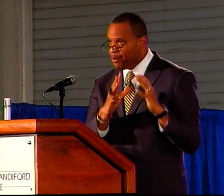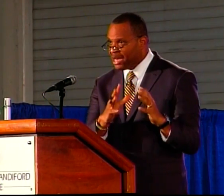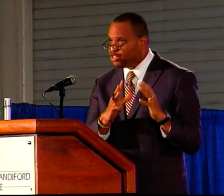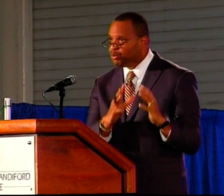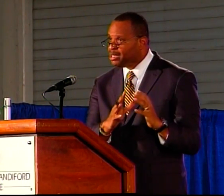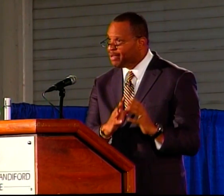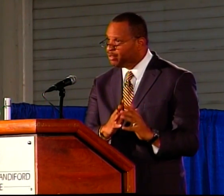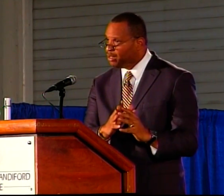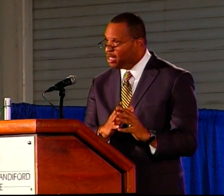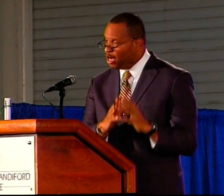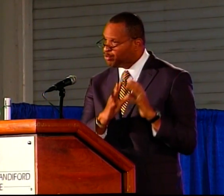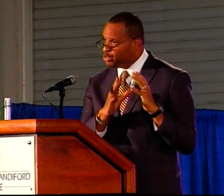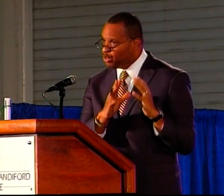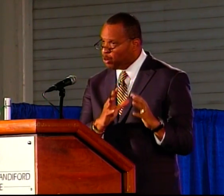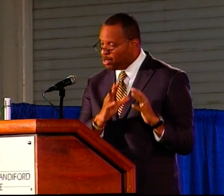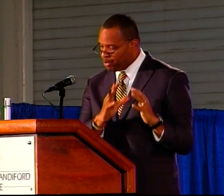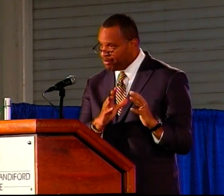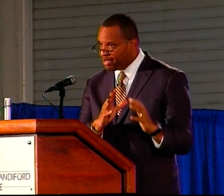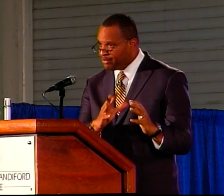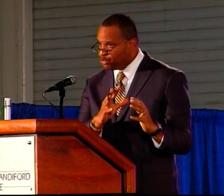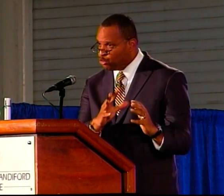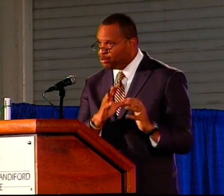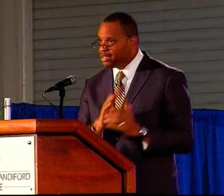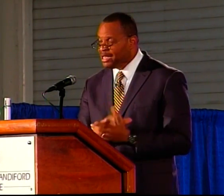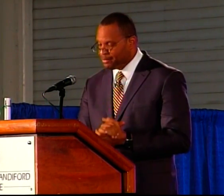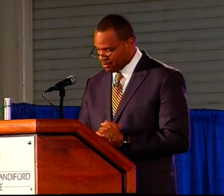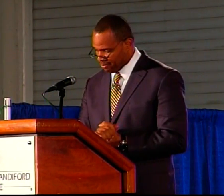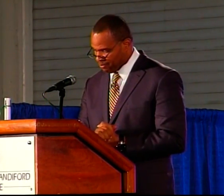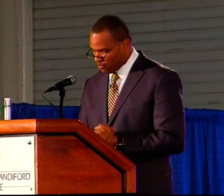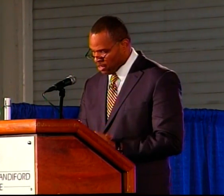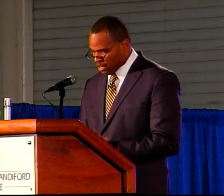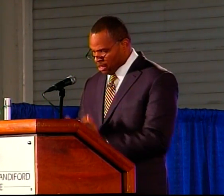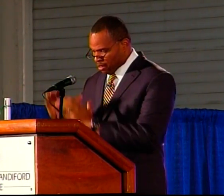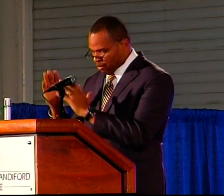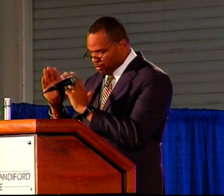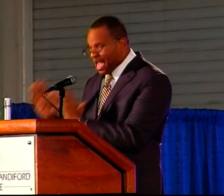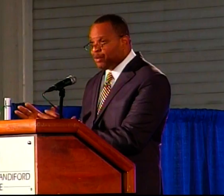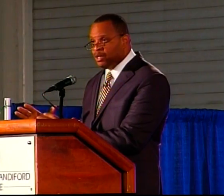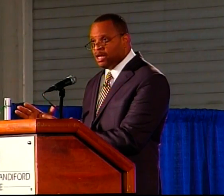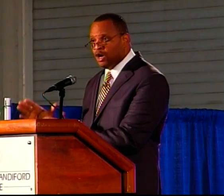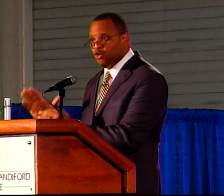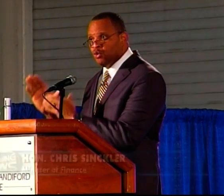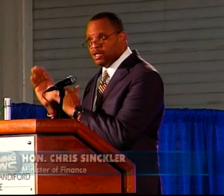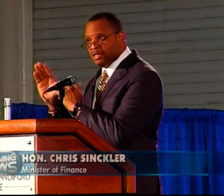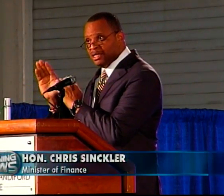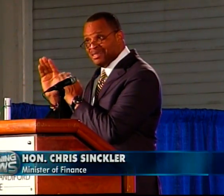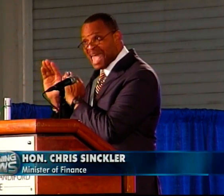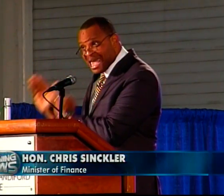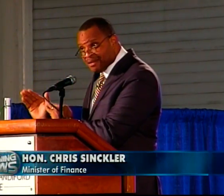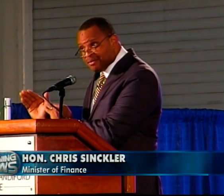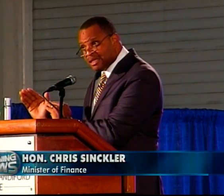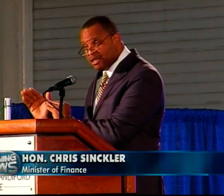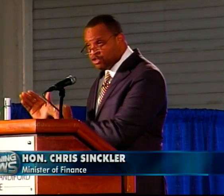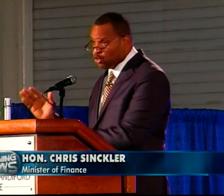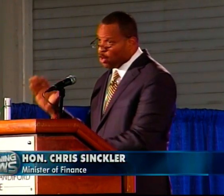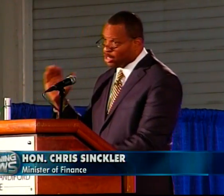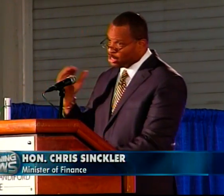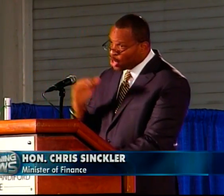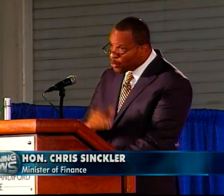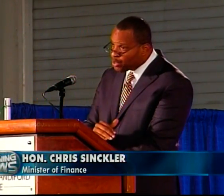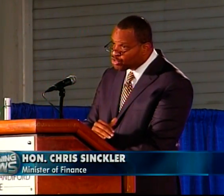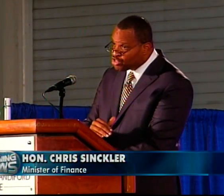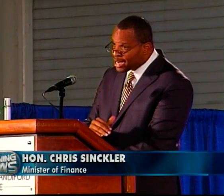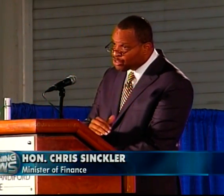to a manageable level of between 1.5 to 2%. That will allow the debt to go